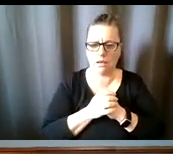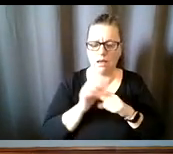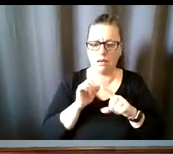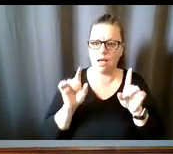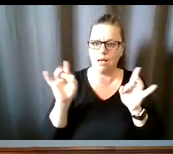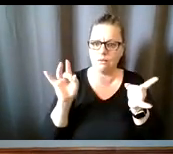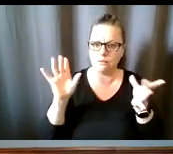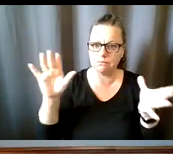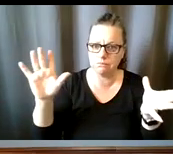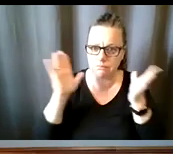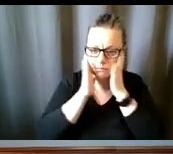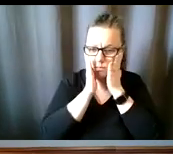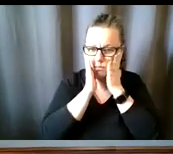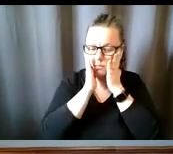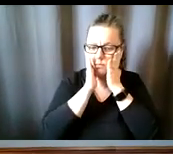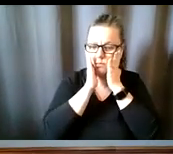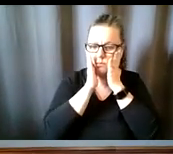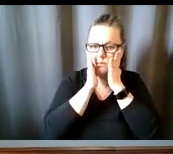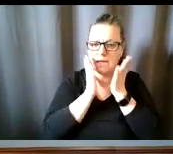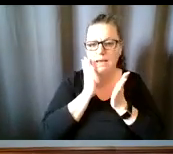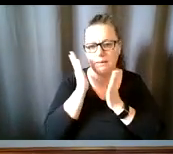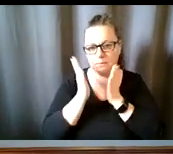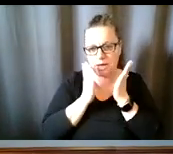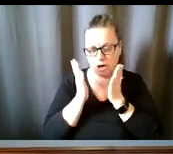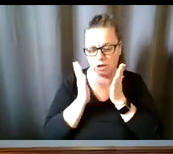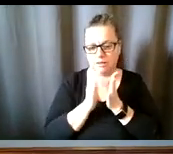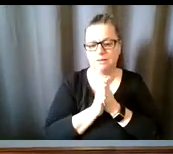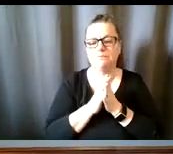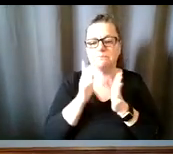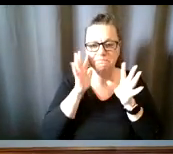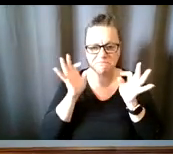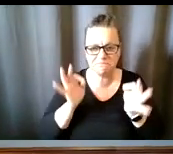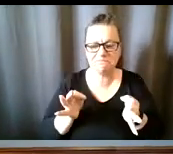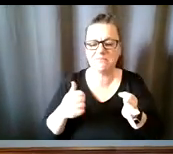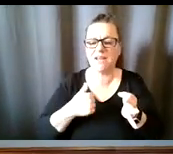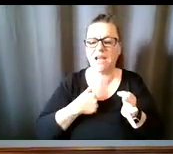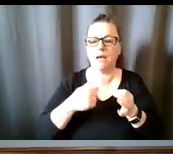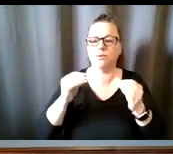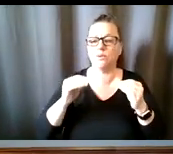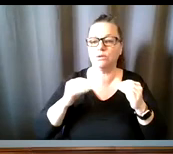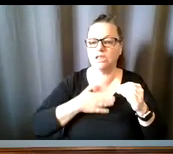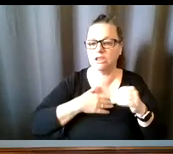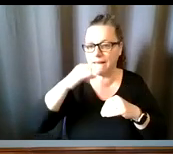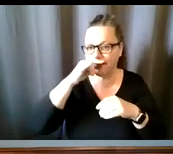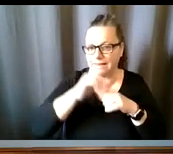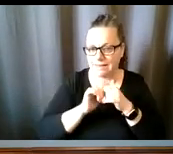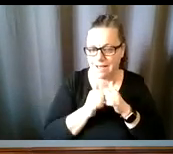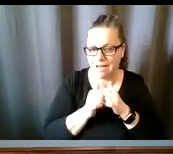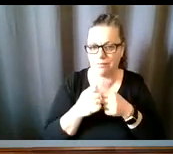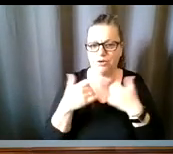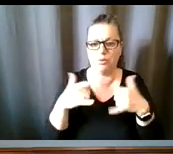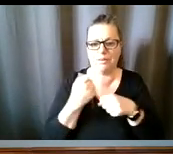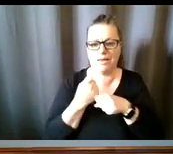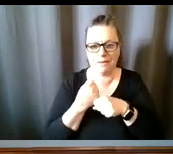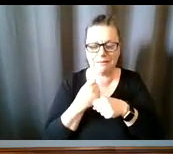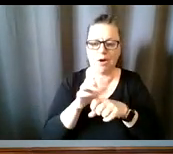horrified. I was mortified. I was embarrassed. And I resolved then and there that I was going to teach my kids how to go ahead and play baseball, to